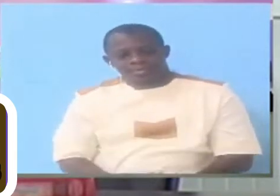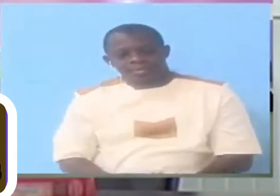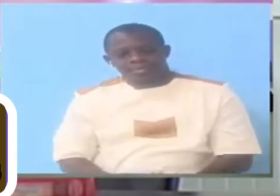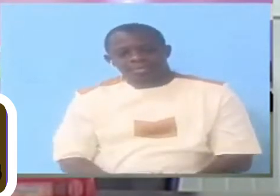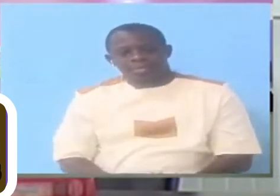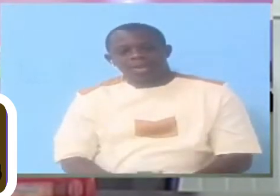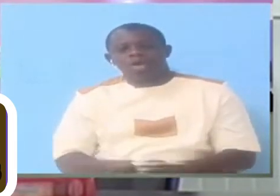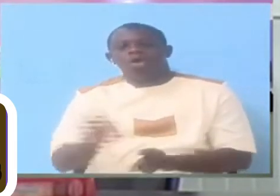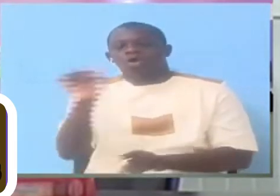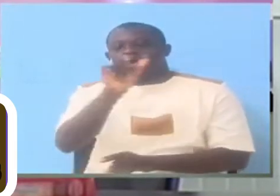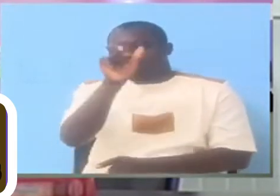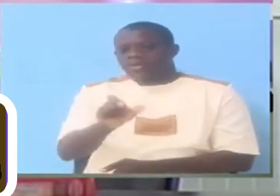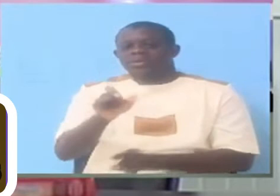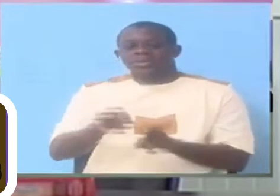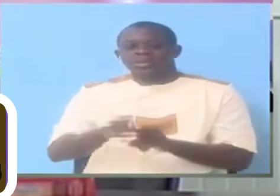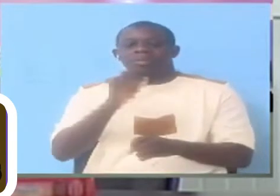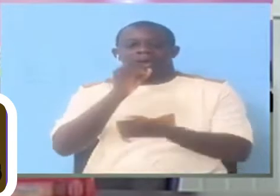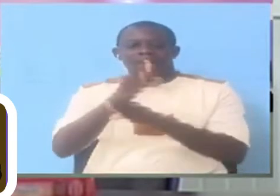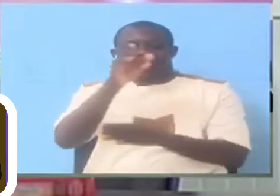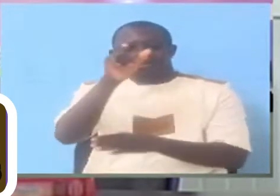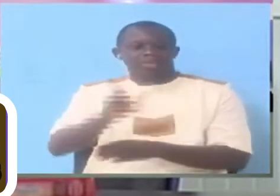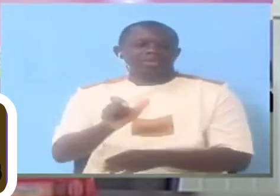Nketia Eric, Ghanaian.